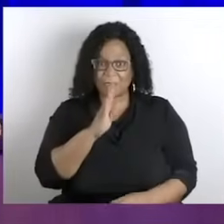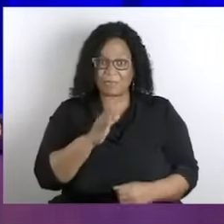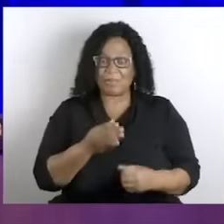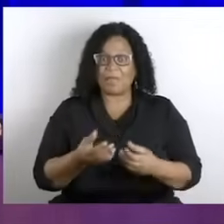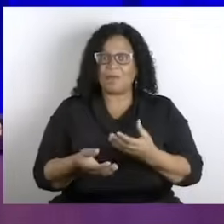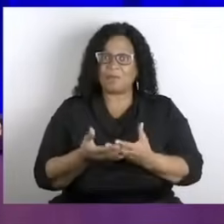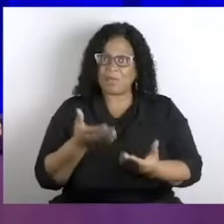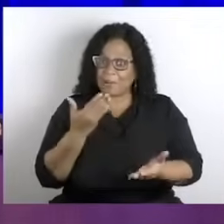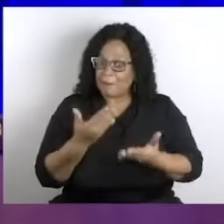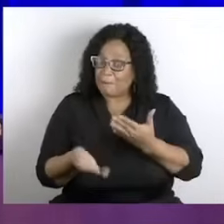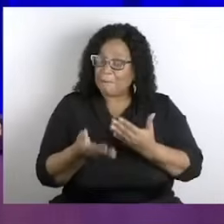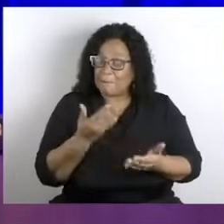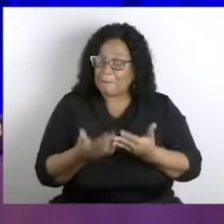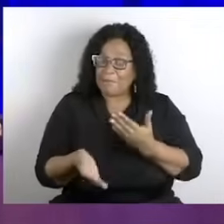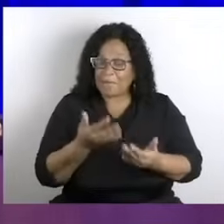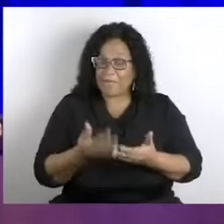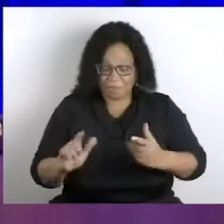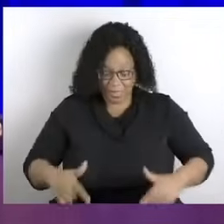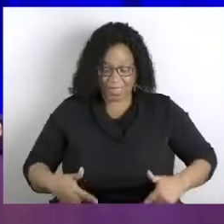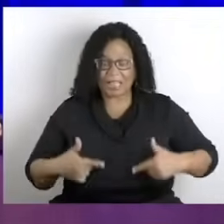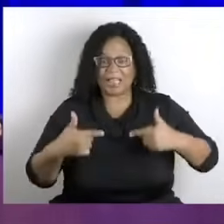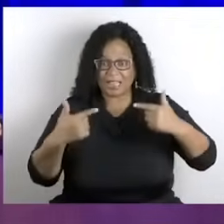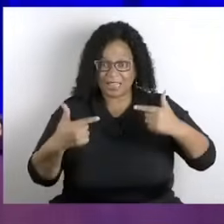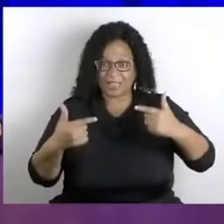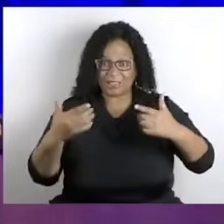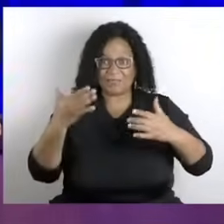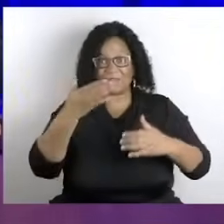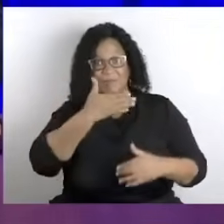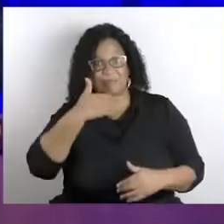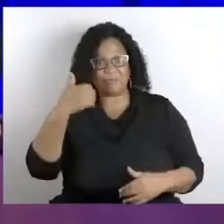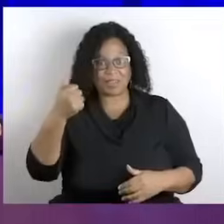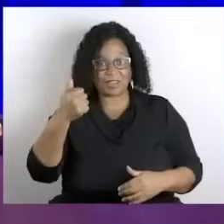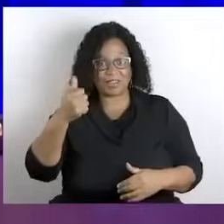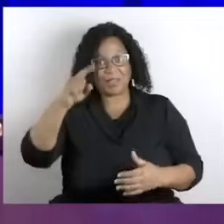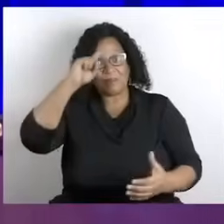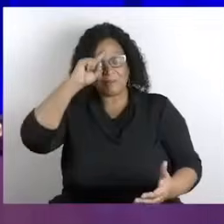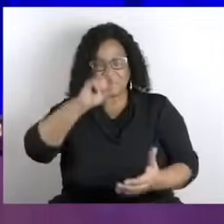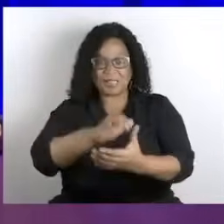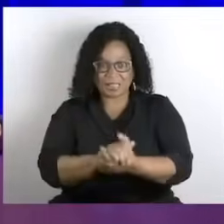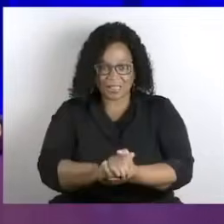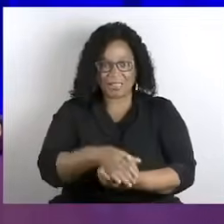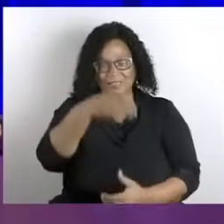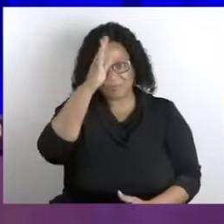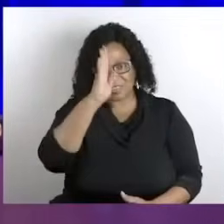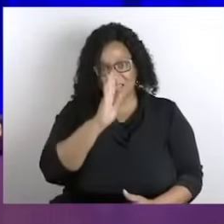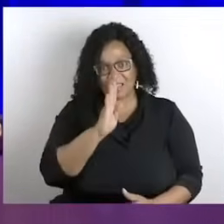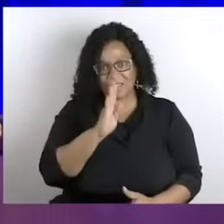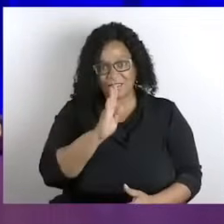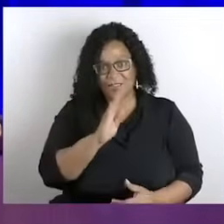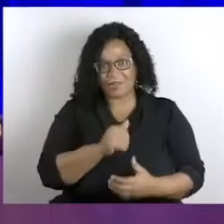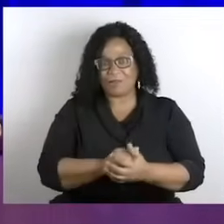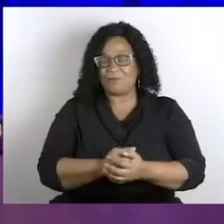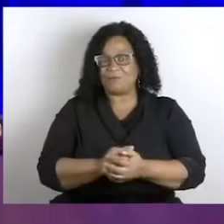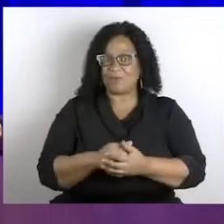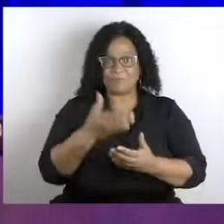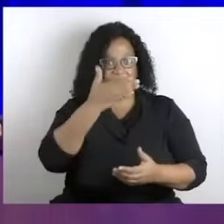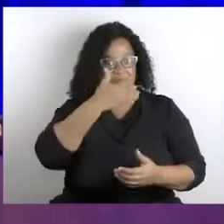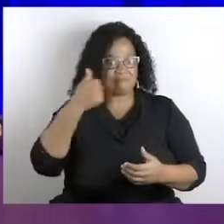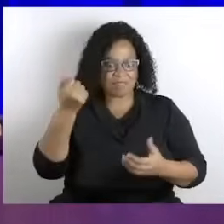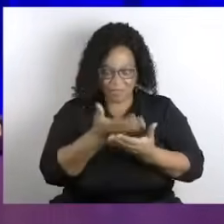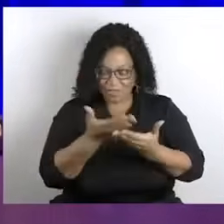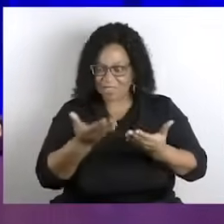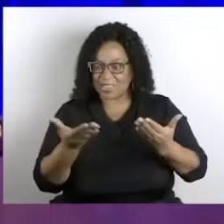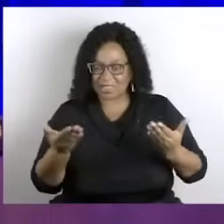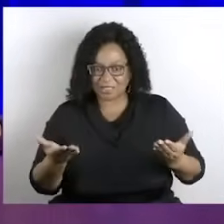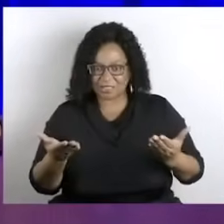our lives on a whole other level. We just might believe God for even greater things than we believe in God for right